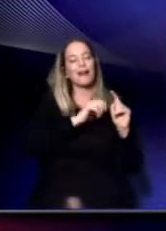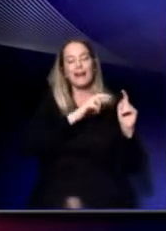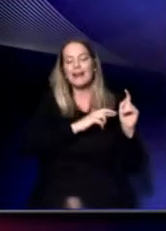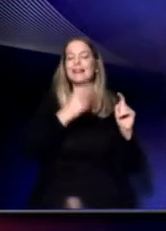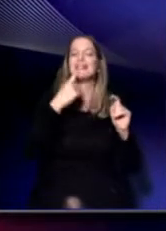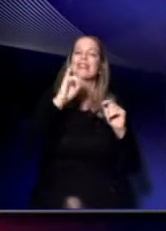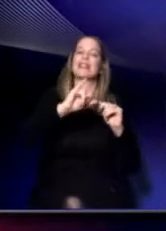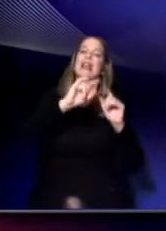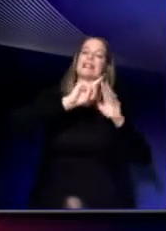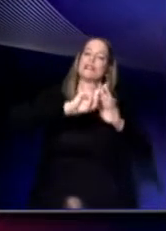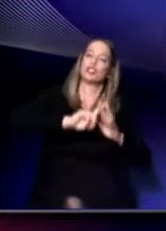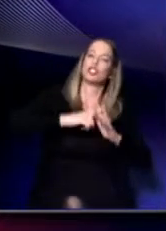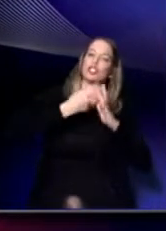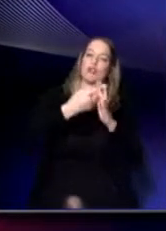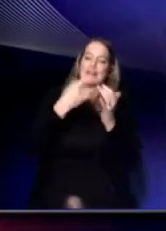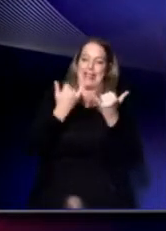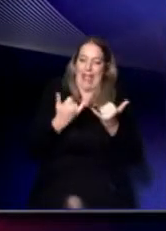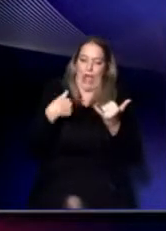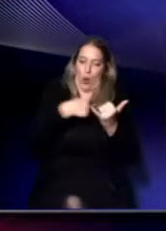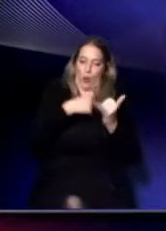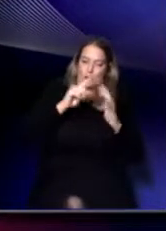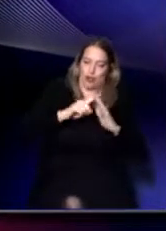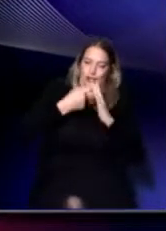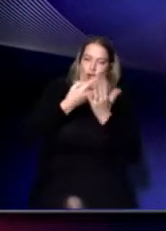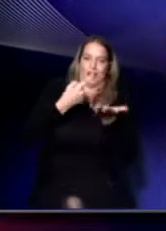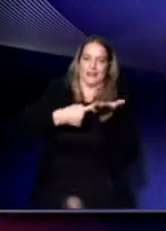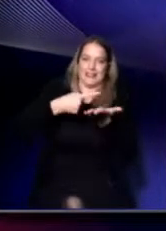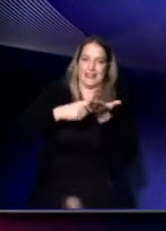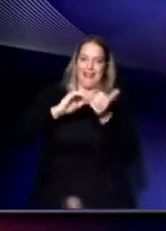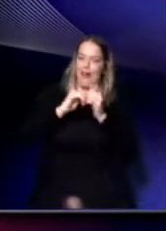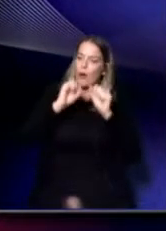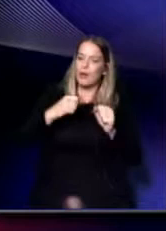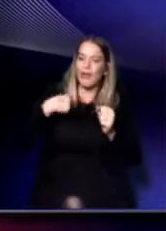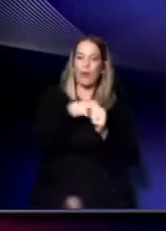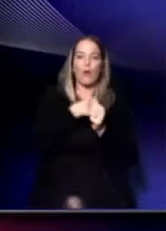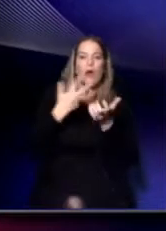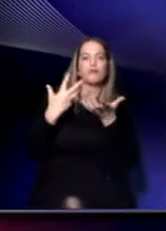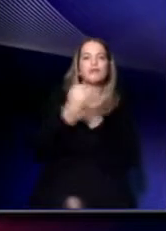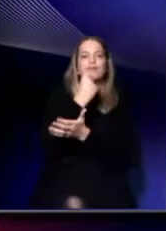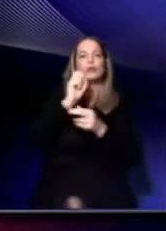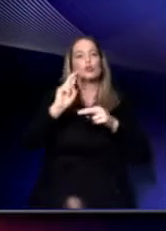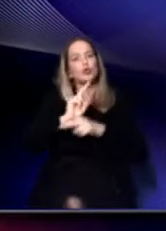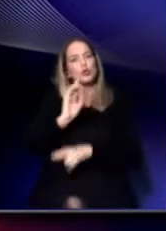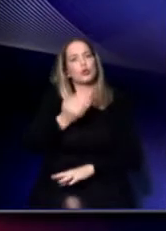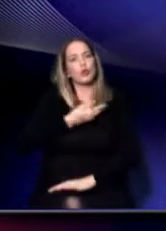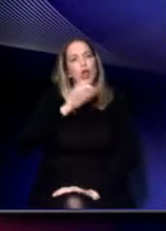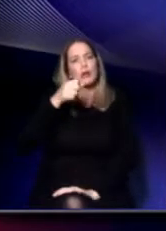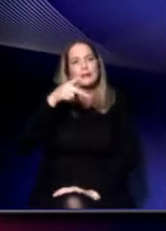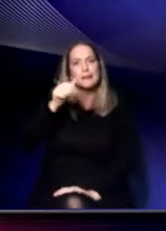the start discussion going of how do we best utilize our space, what areas can we start to